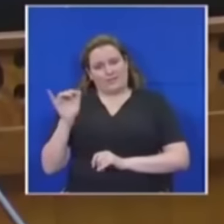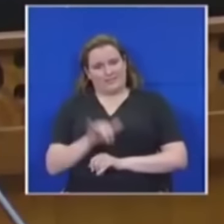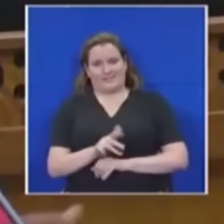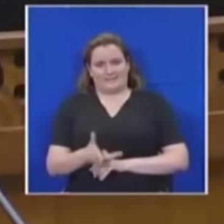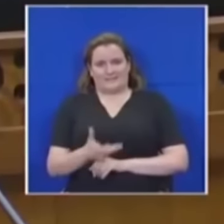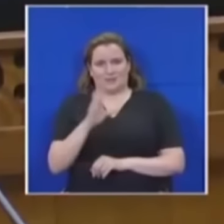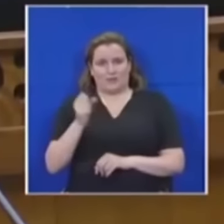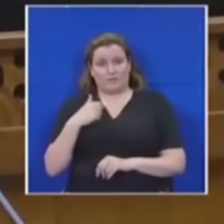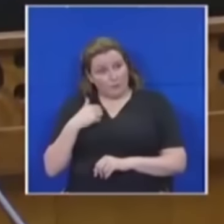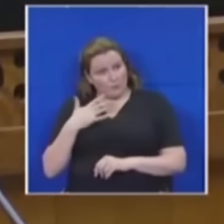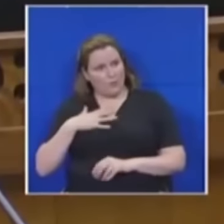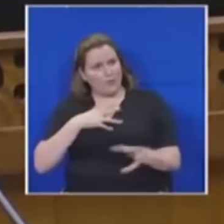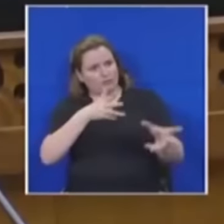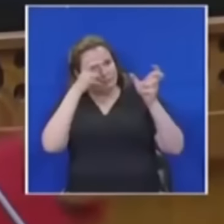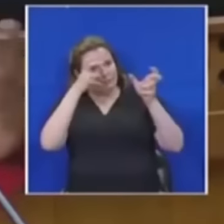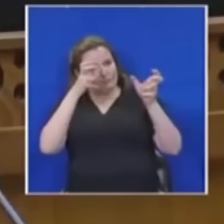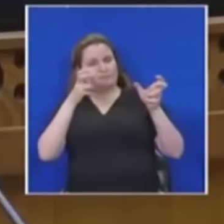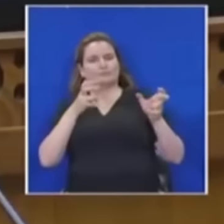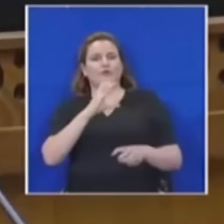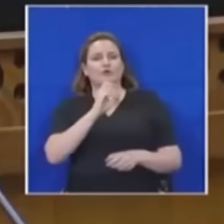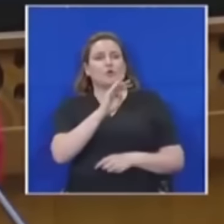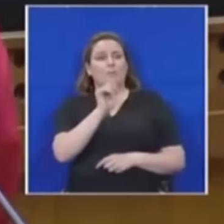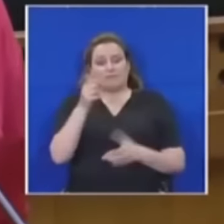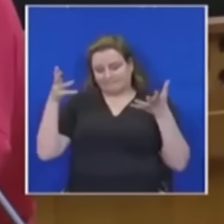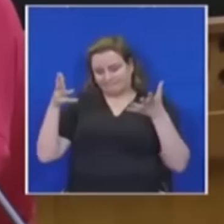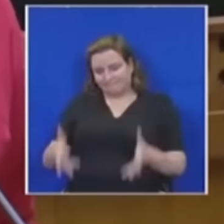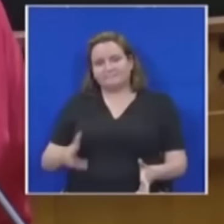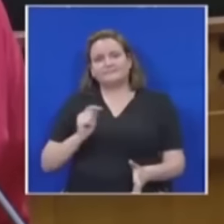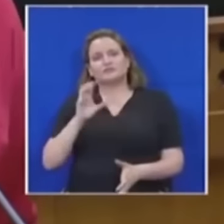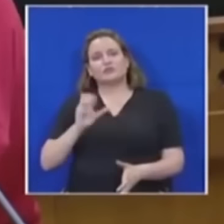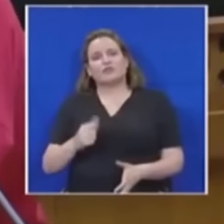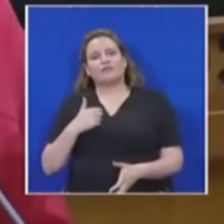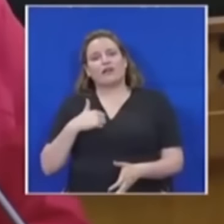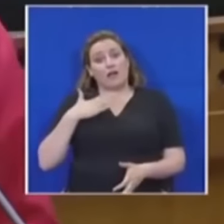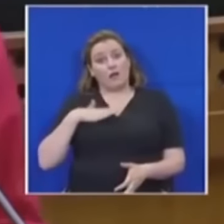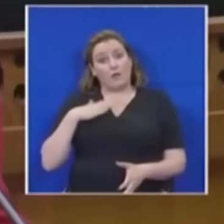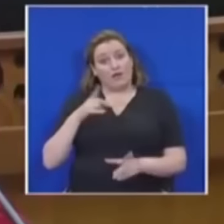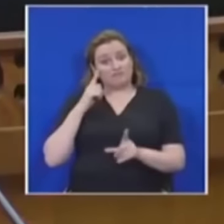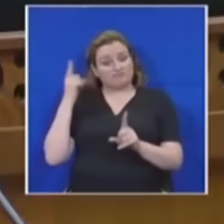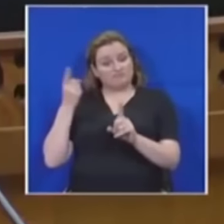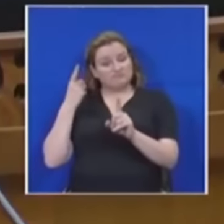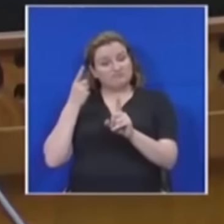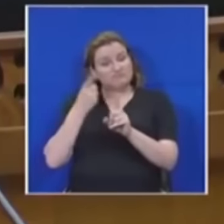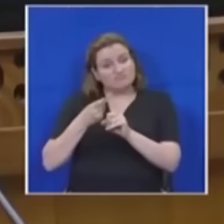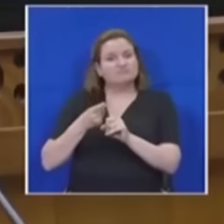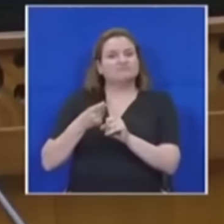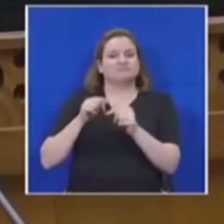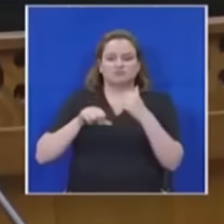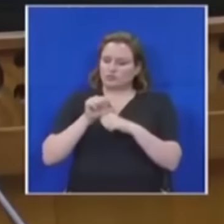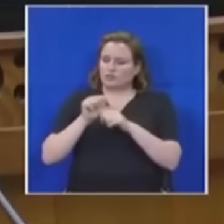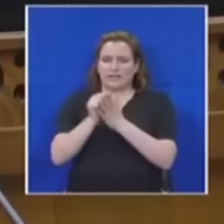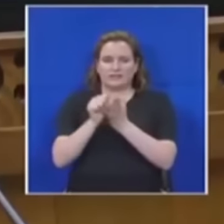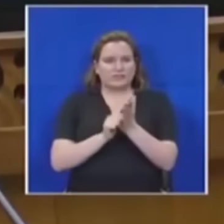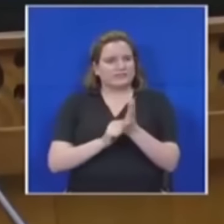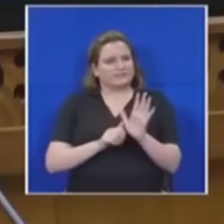to be like Cuba and South Africa. We unashamedly want to pursue a progressive socialist agenda that will